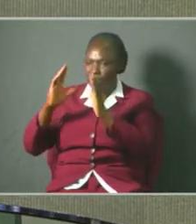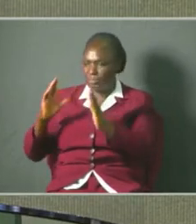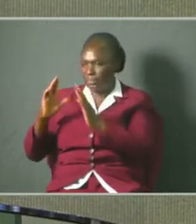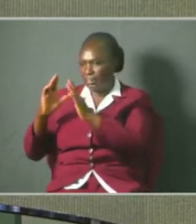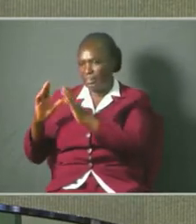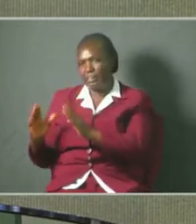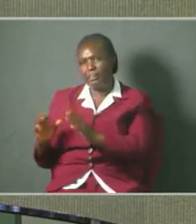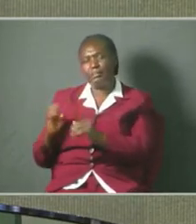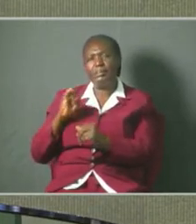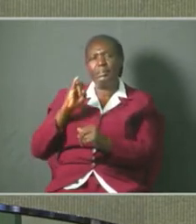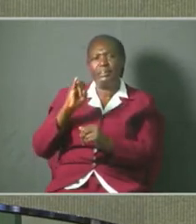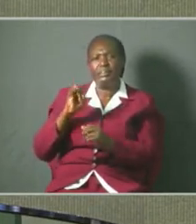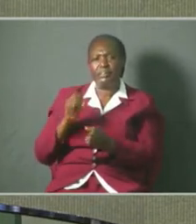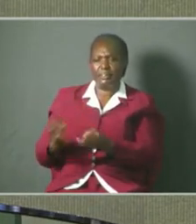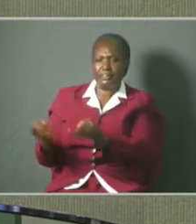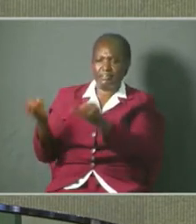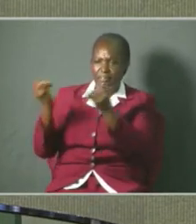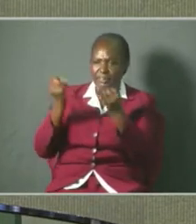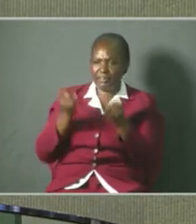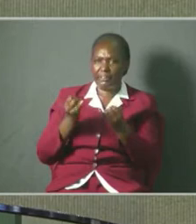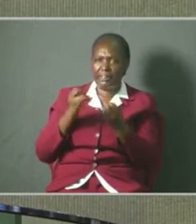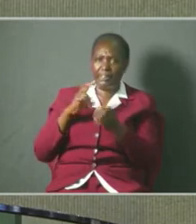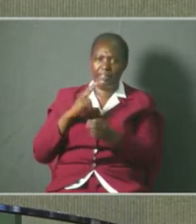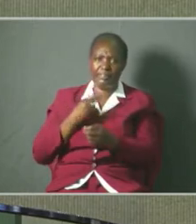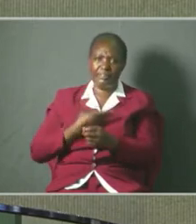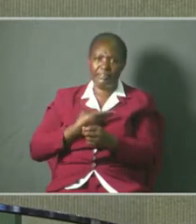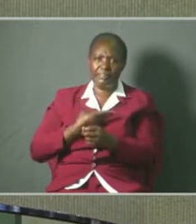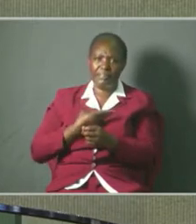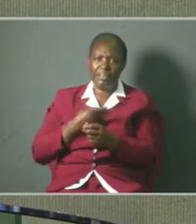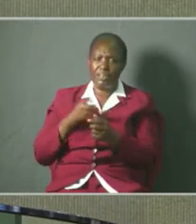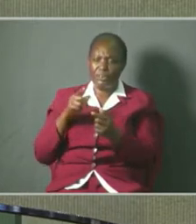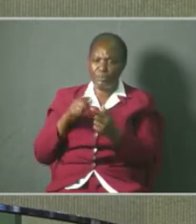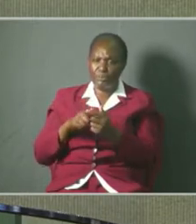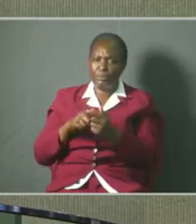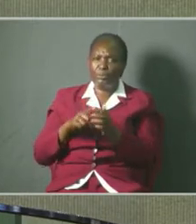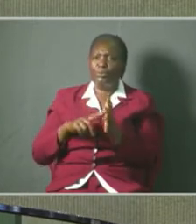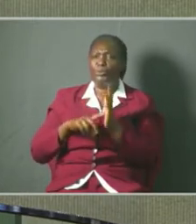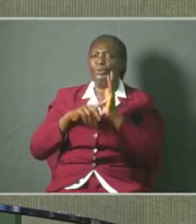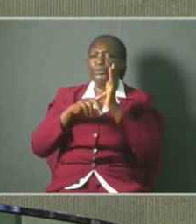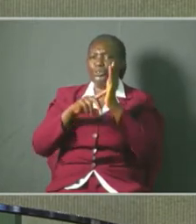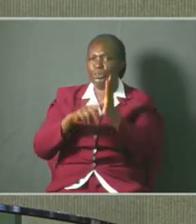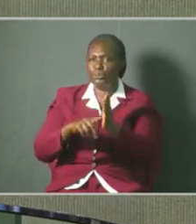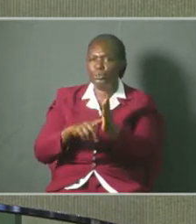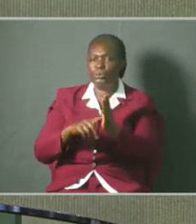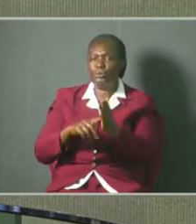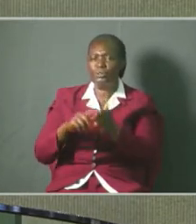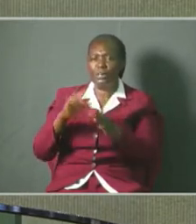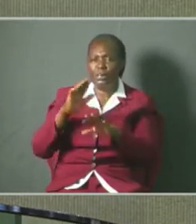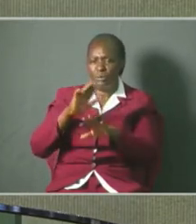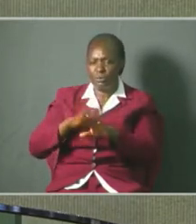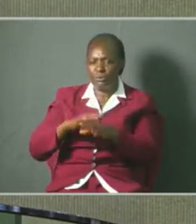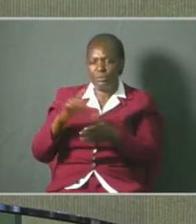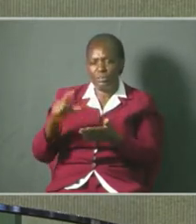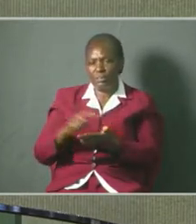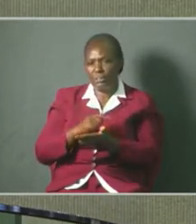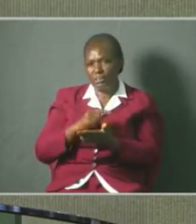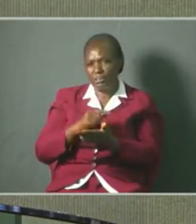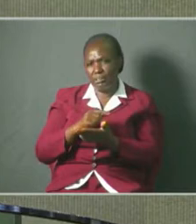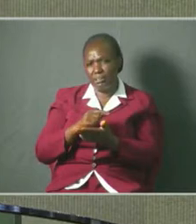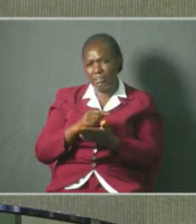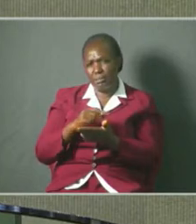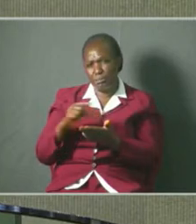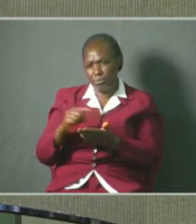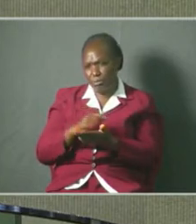to invite us to ensure that we propagate this good news about the kingdom of